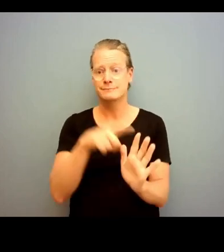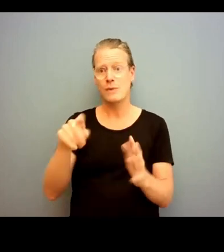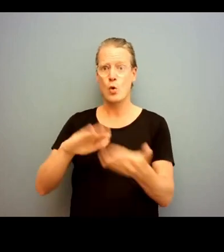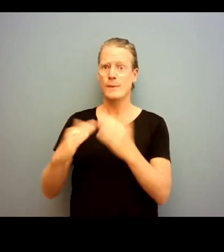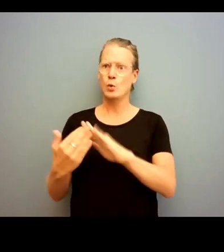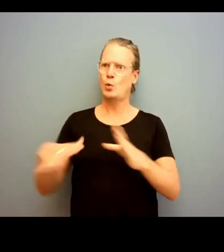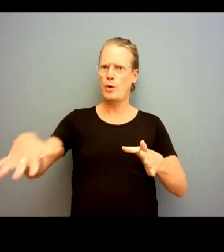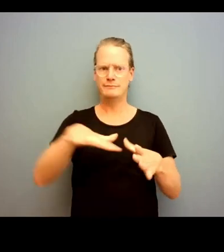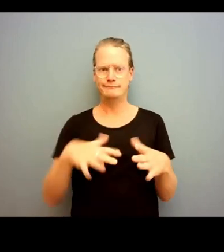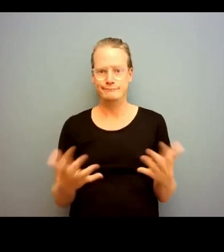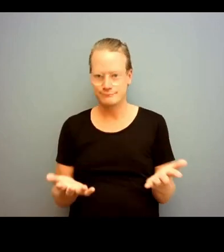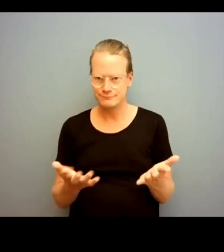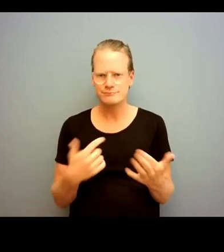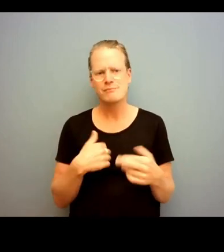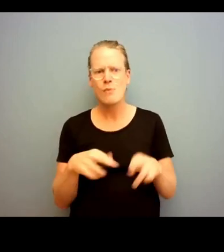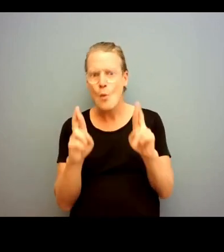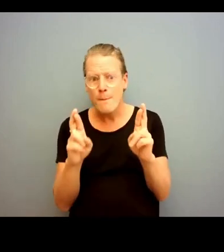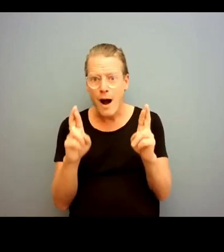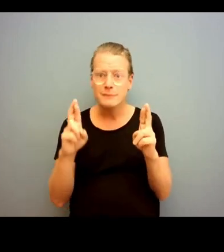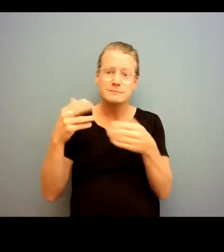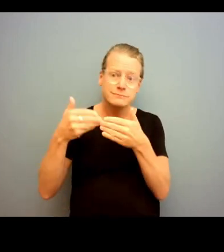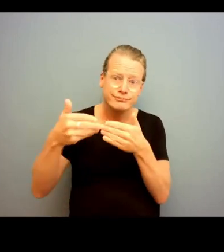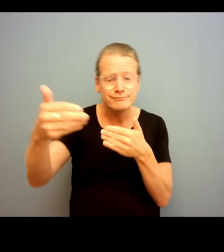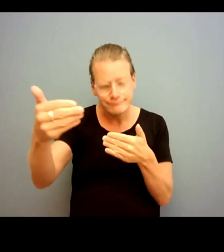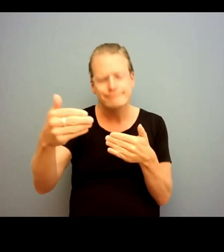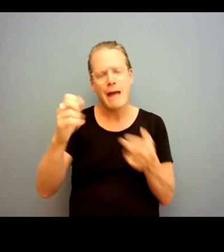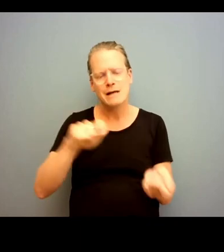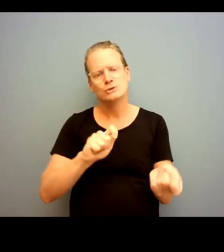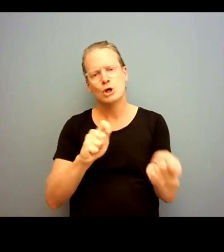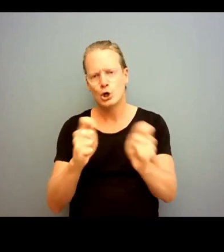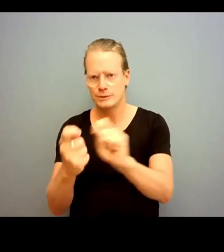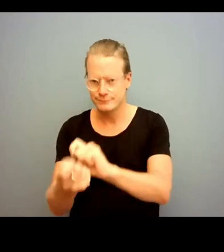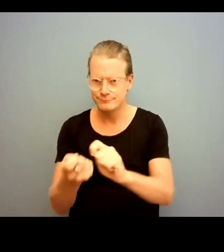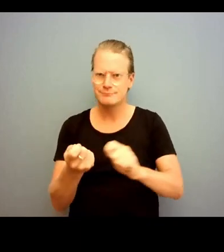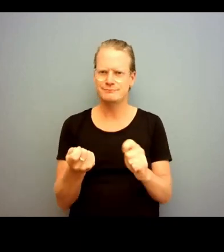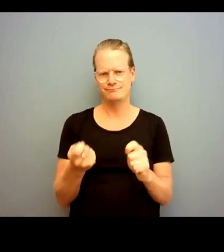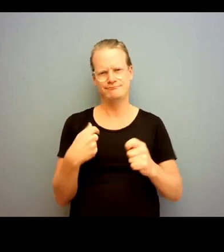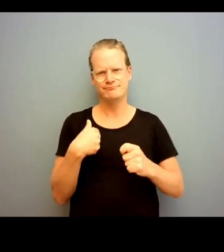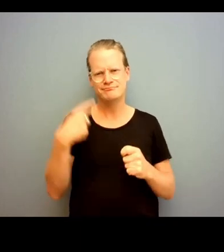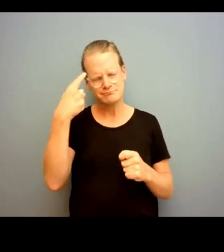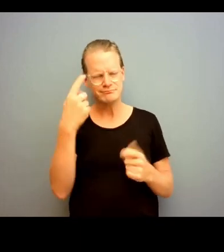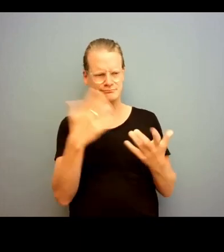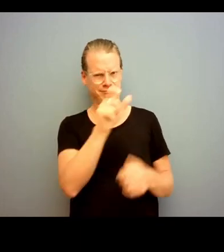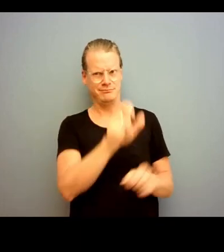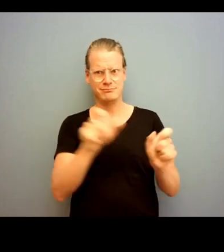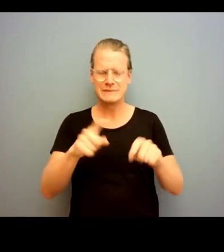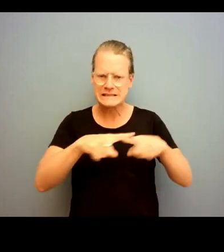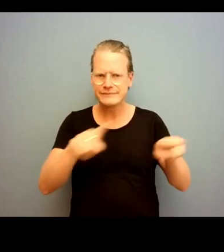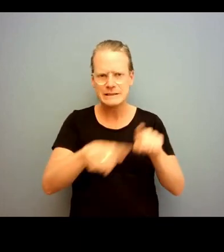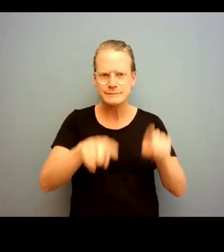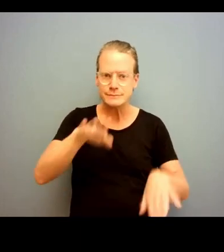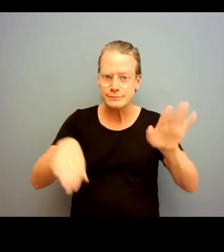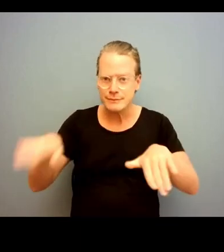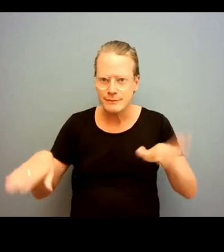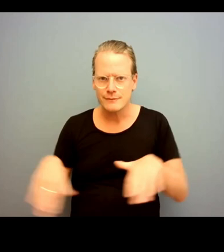in the future and different backgrounds of people will be considered while making decisions, finding solutions,